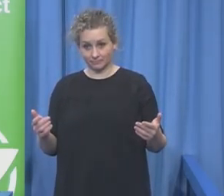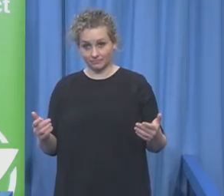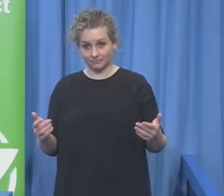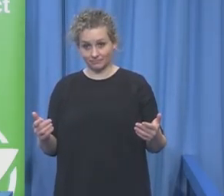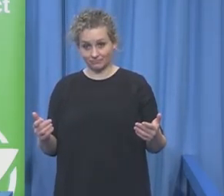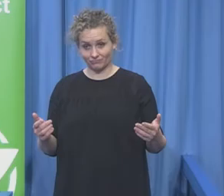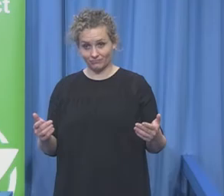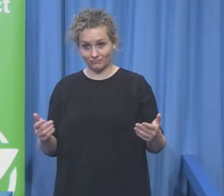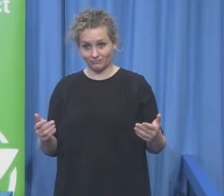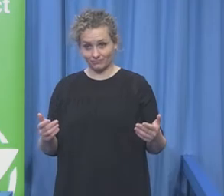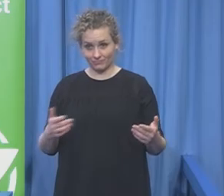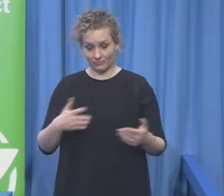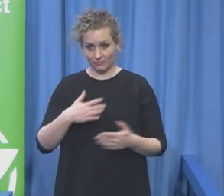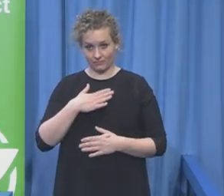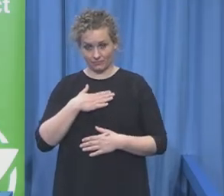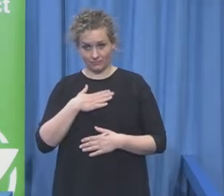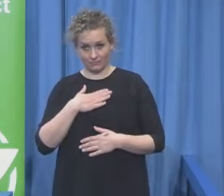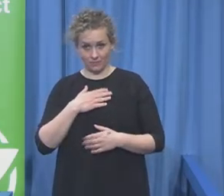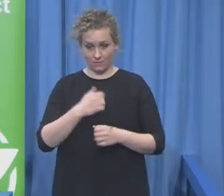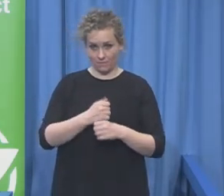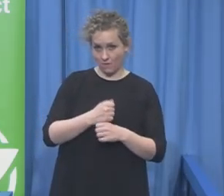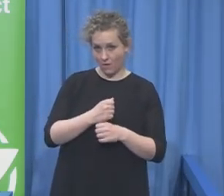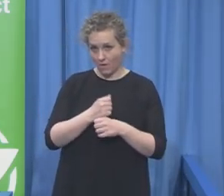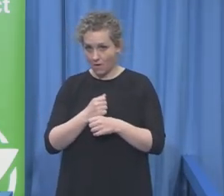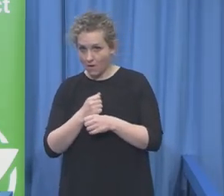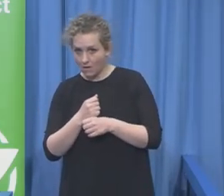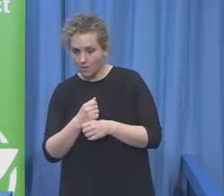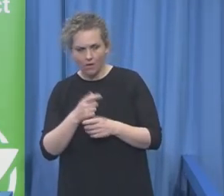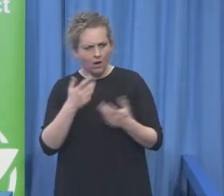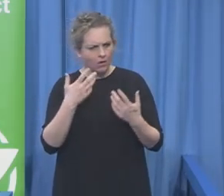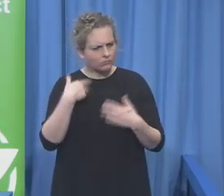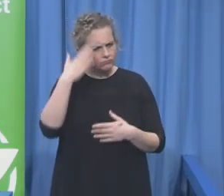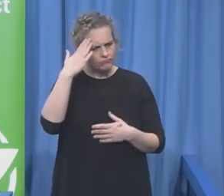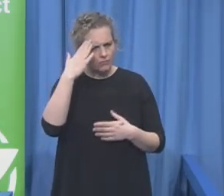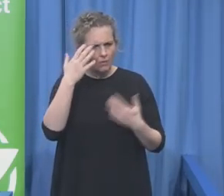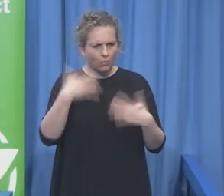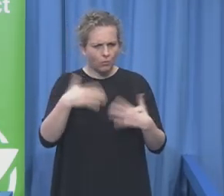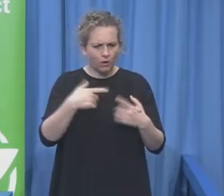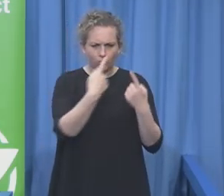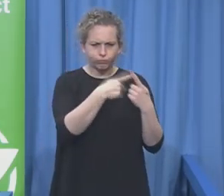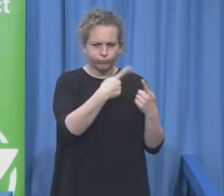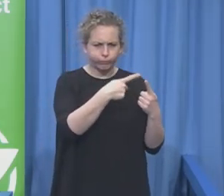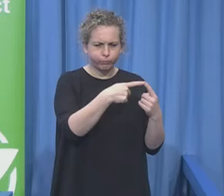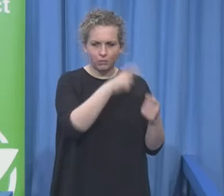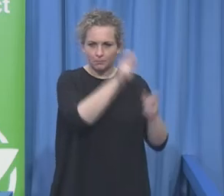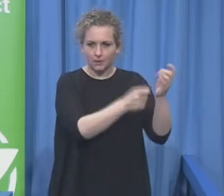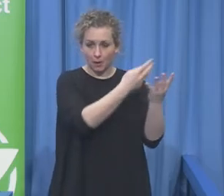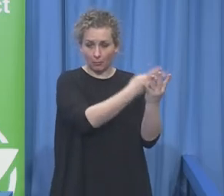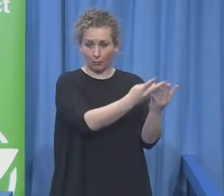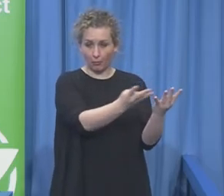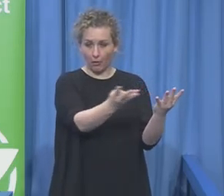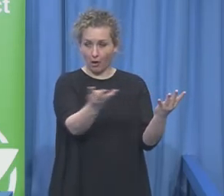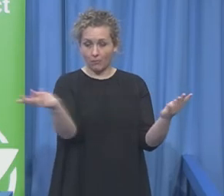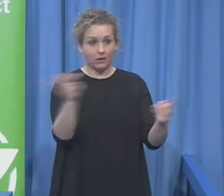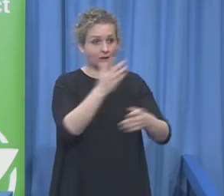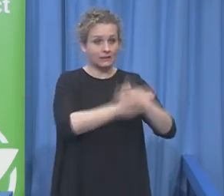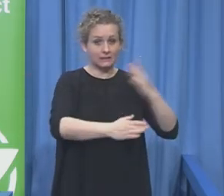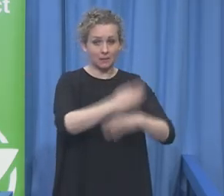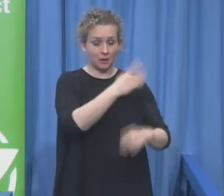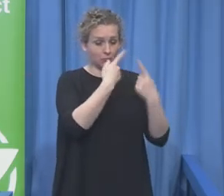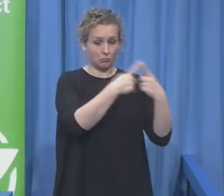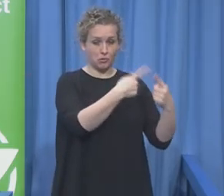niche placements, I think we need to look at, you know, the entire population as a whole. So when we're looking at scale, I think both our models, which